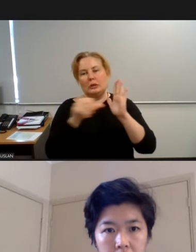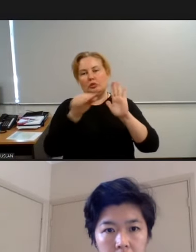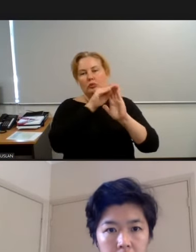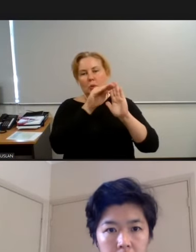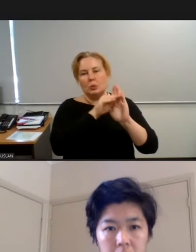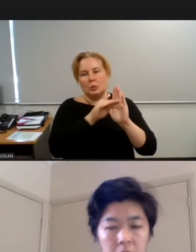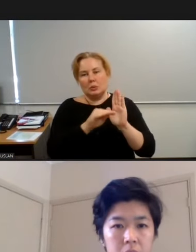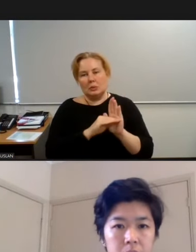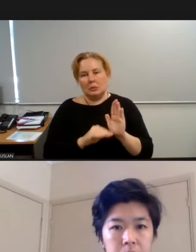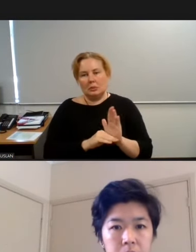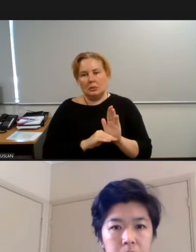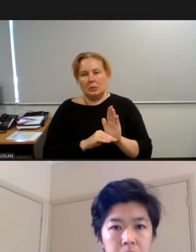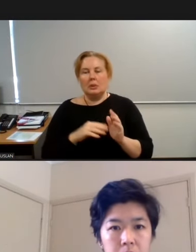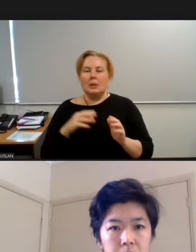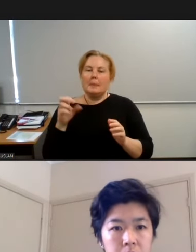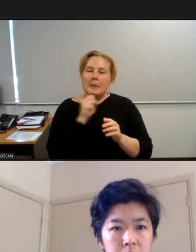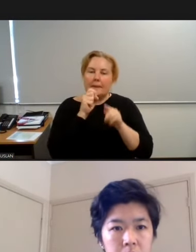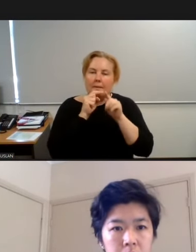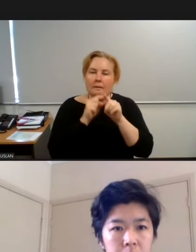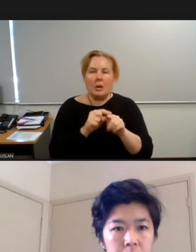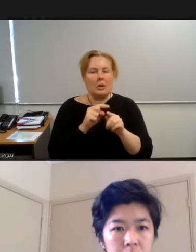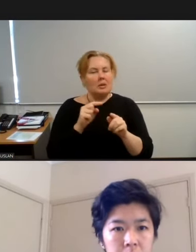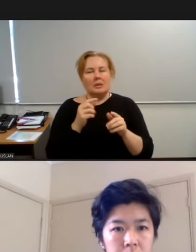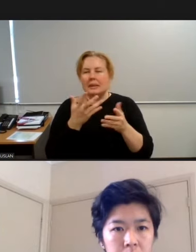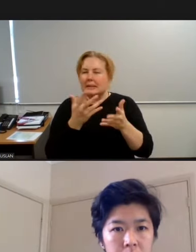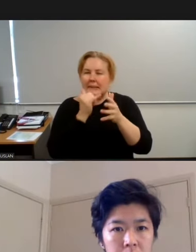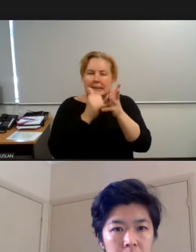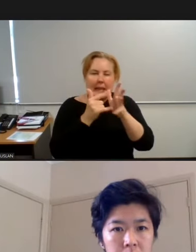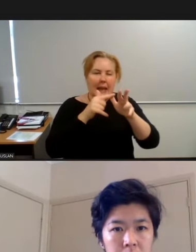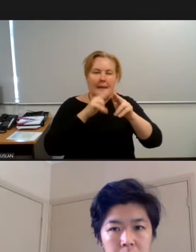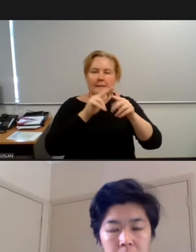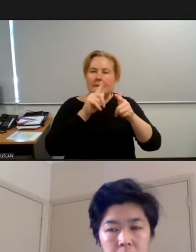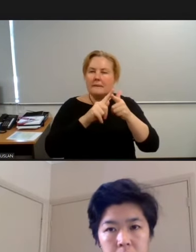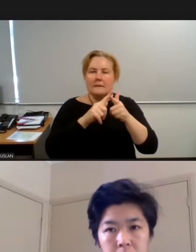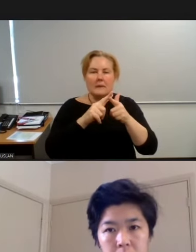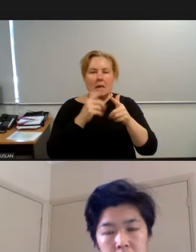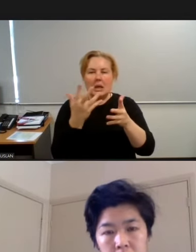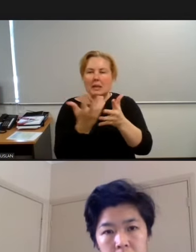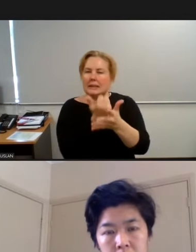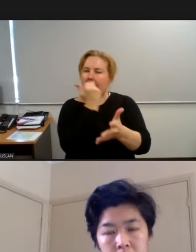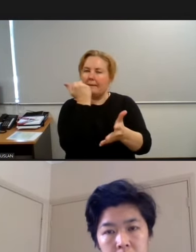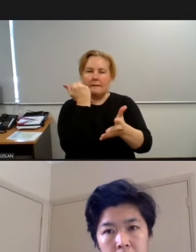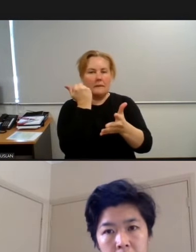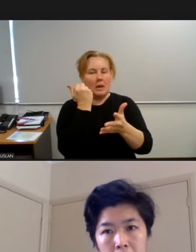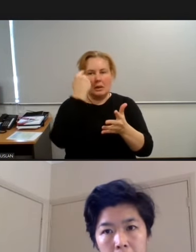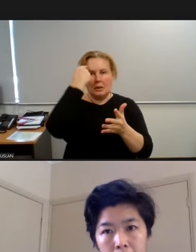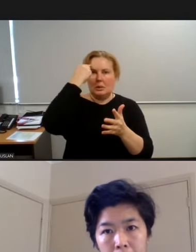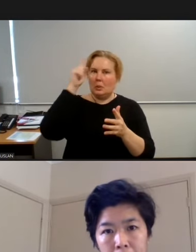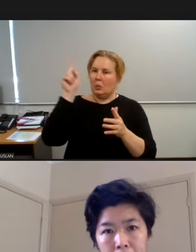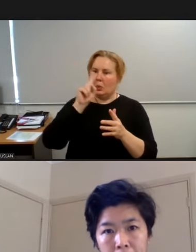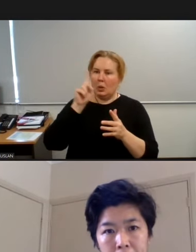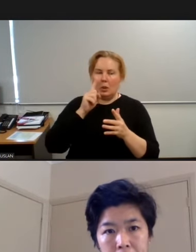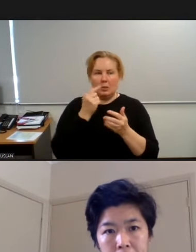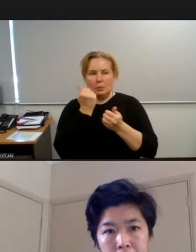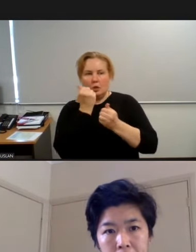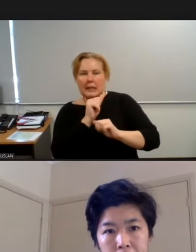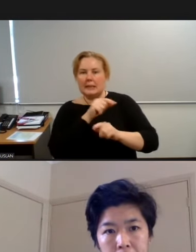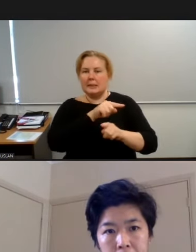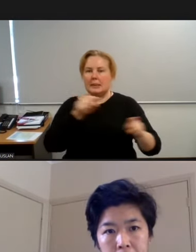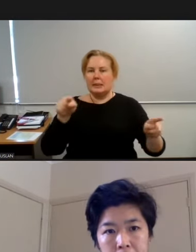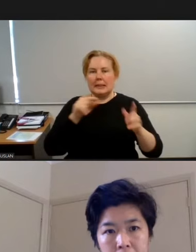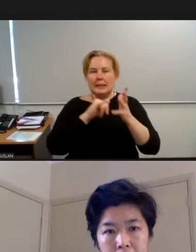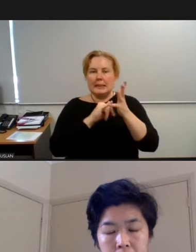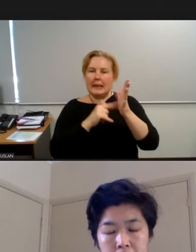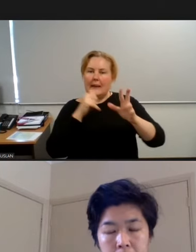sort of maintaining all of those safeguards and protocols and screening staff and clients that you currently have, to continue to do so,